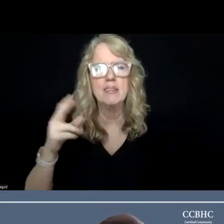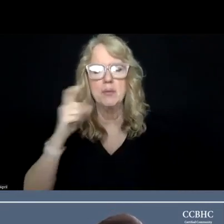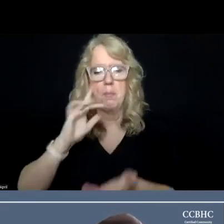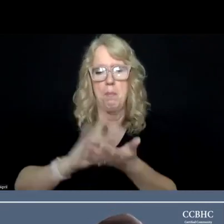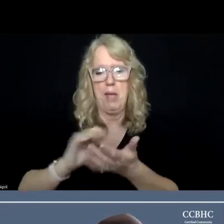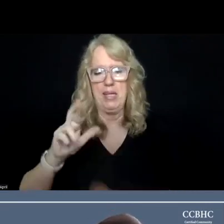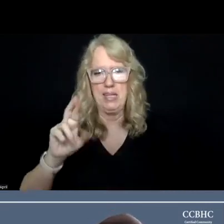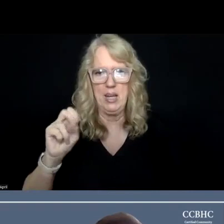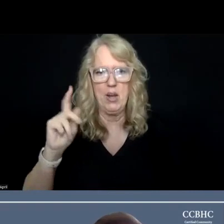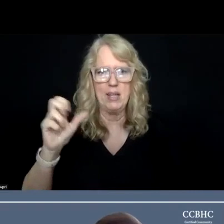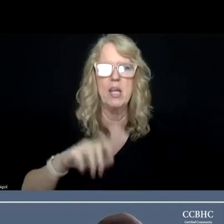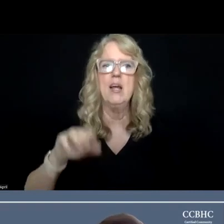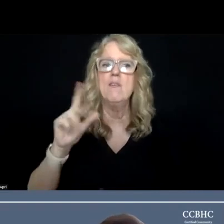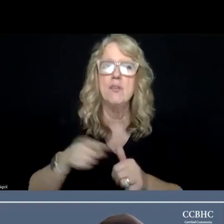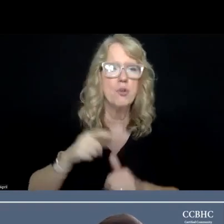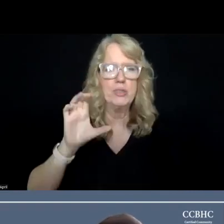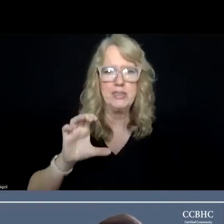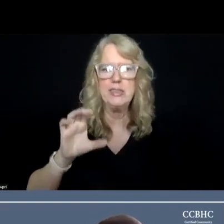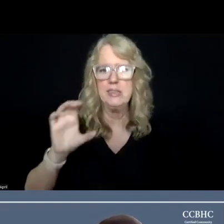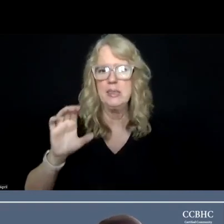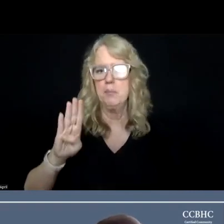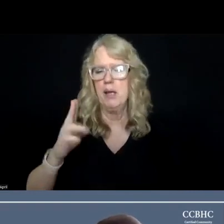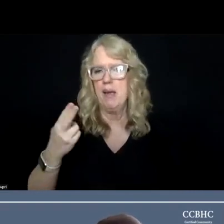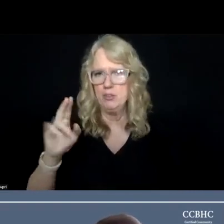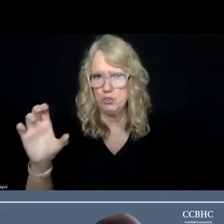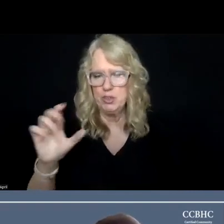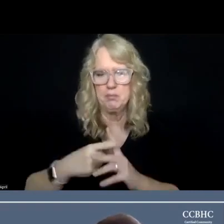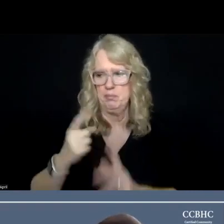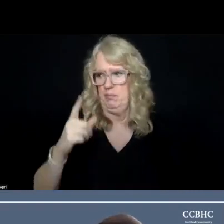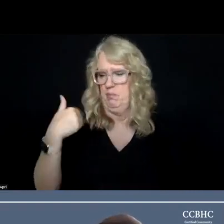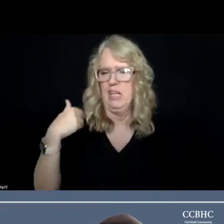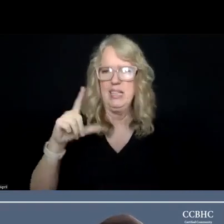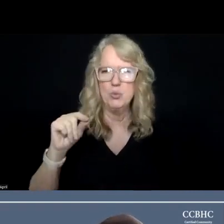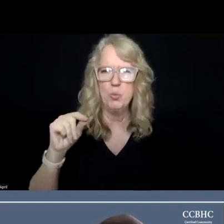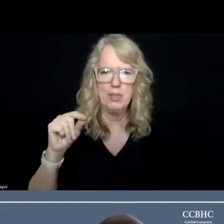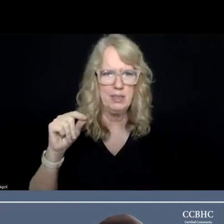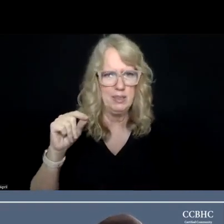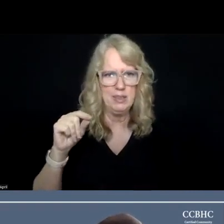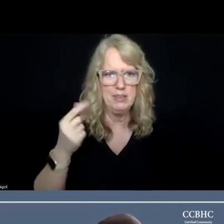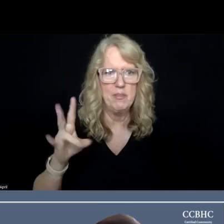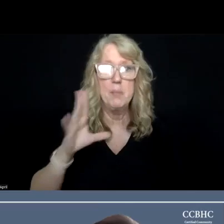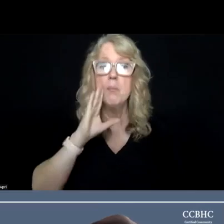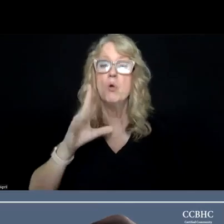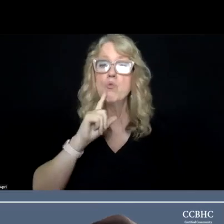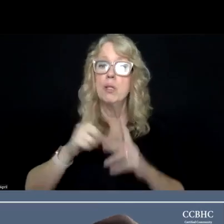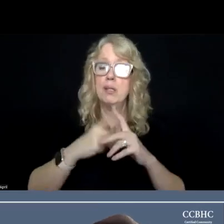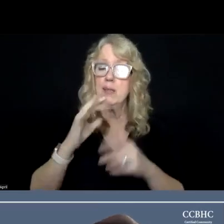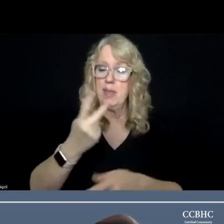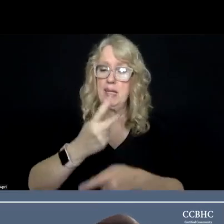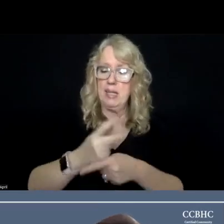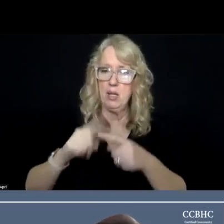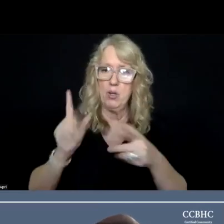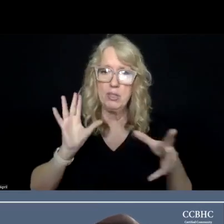And the first CCBHCs were launched in 2017. But it's a model of care that really brings together a